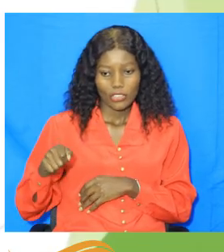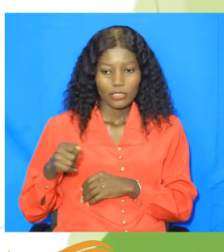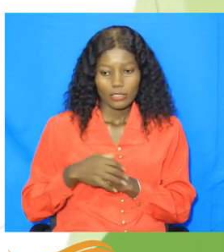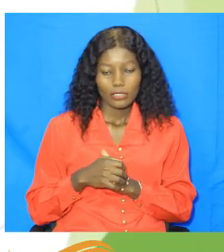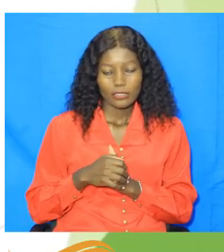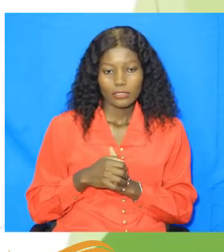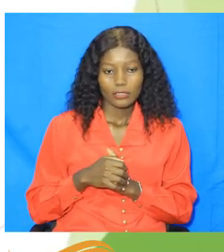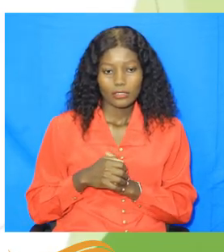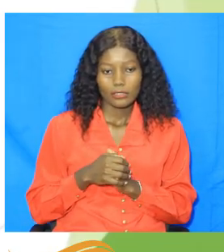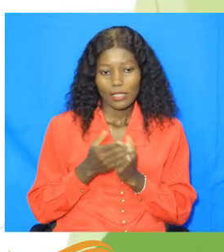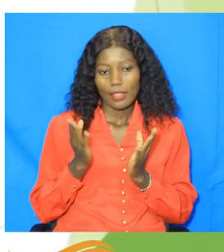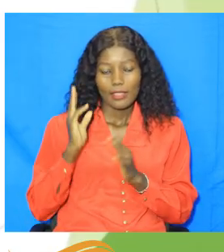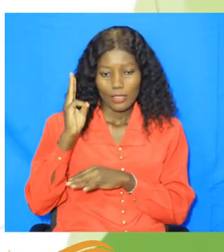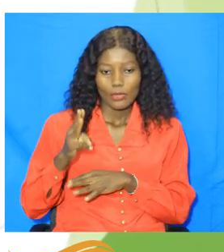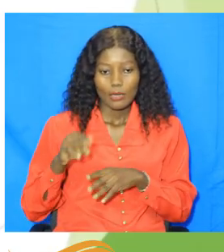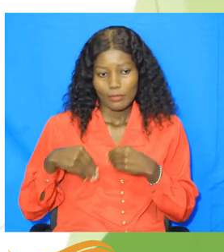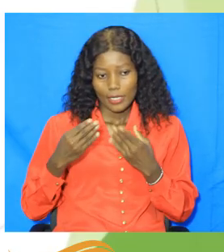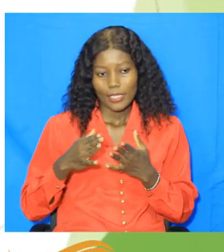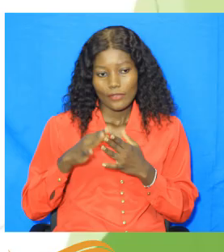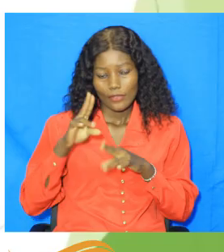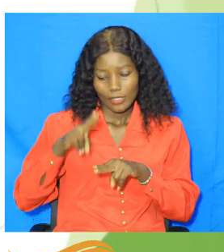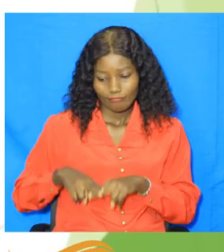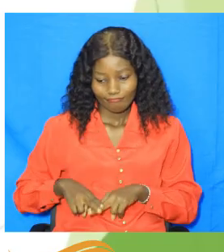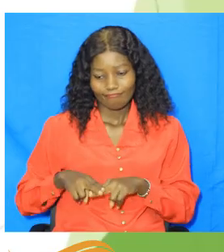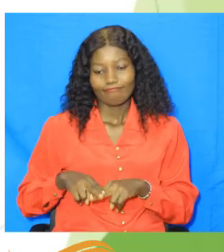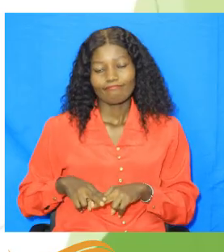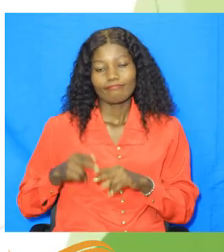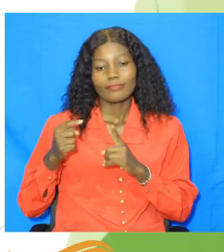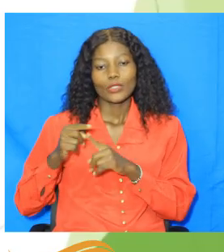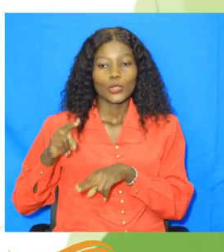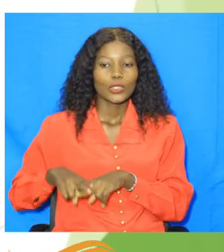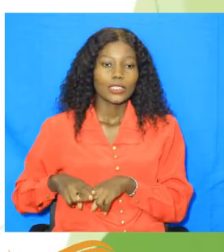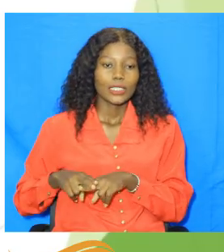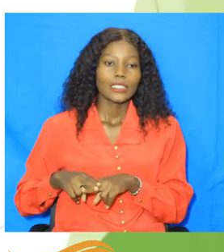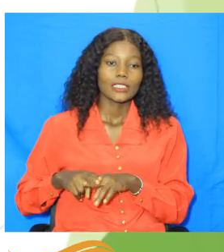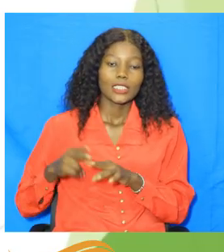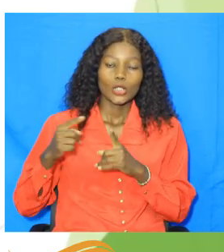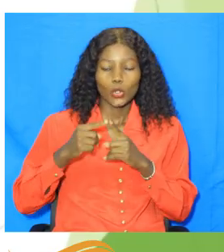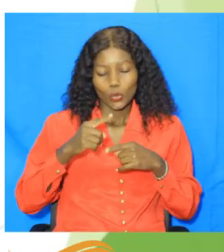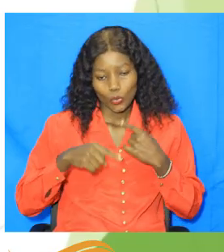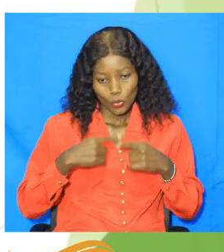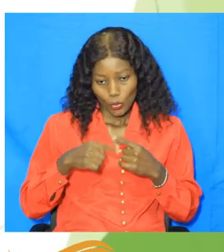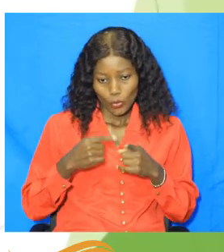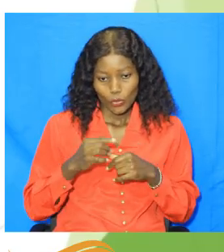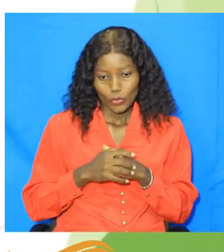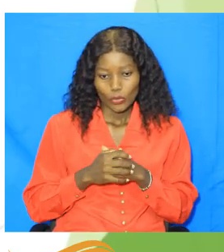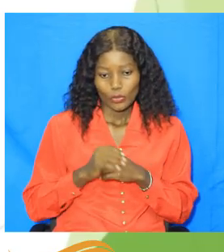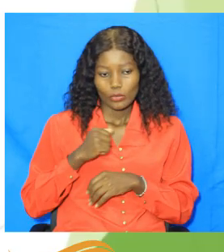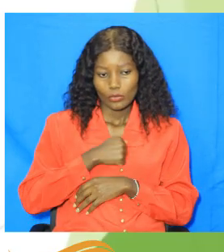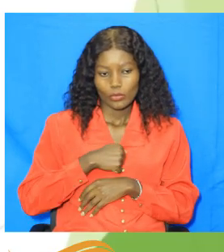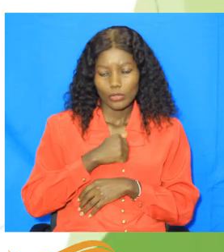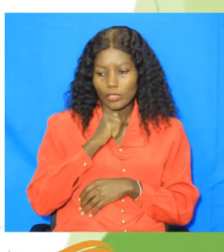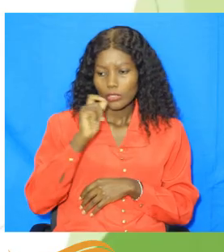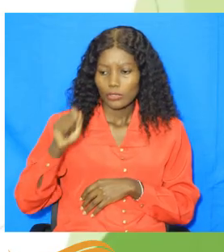will be given seats also to sit at least to continue. Not the judges, I'm